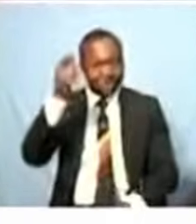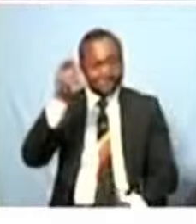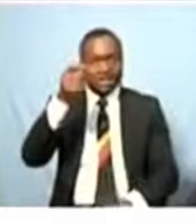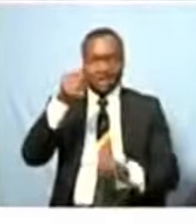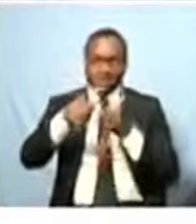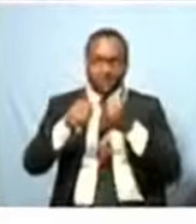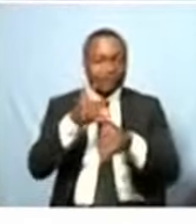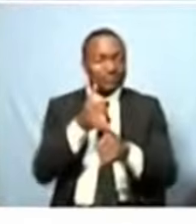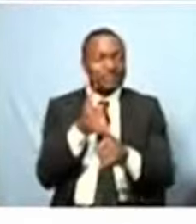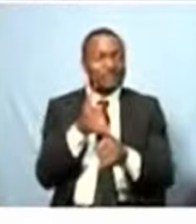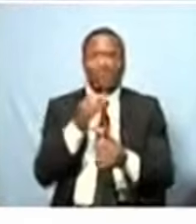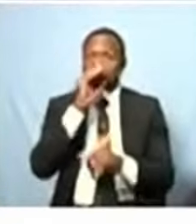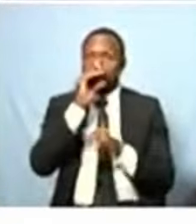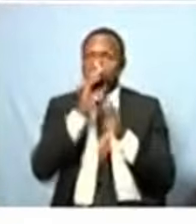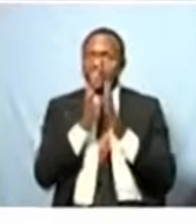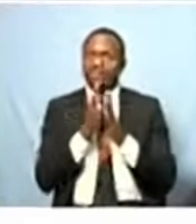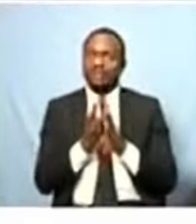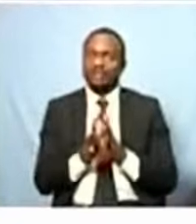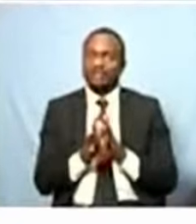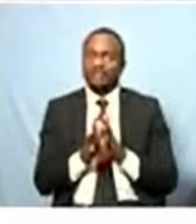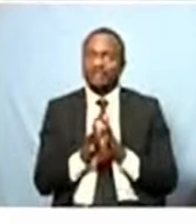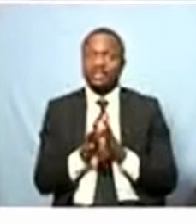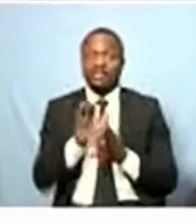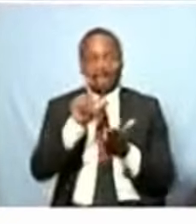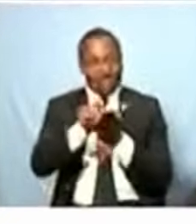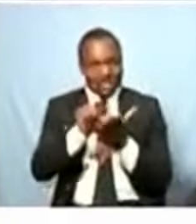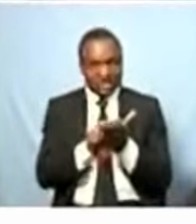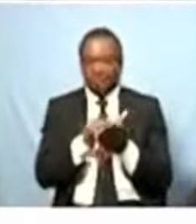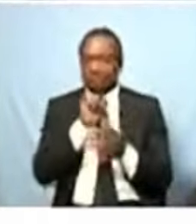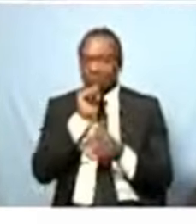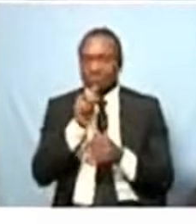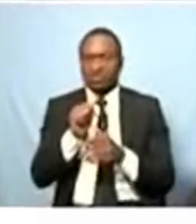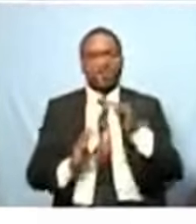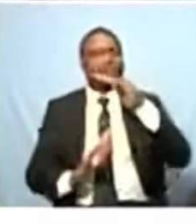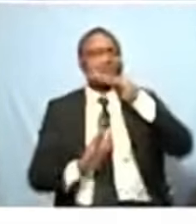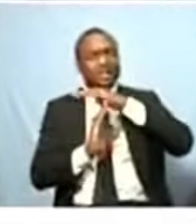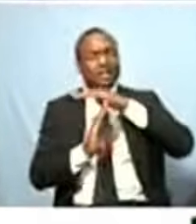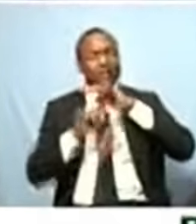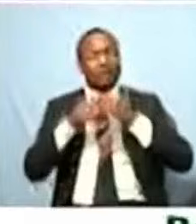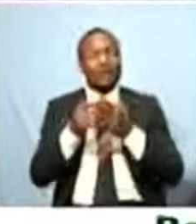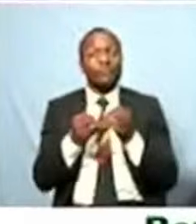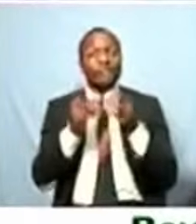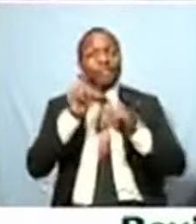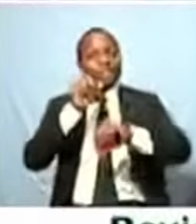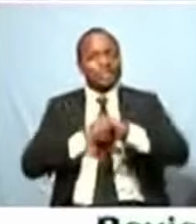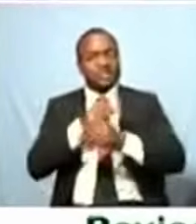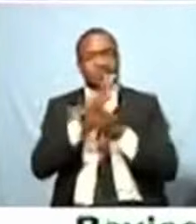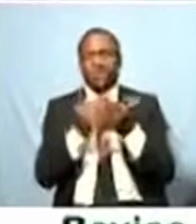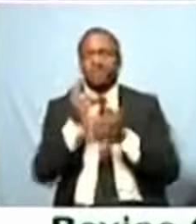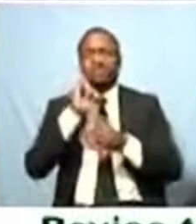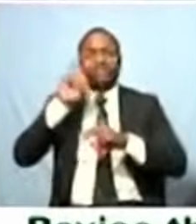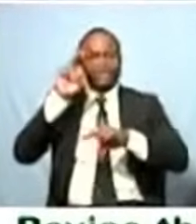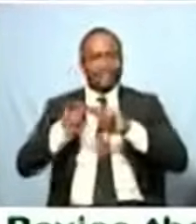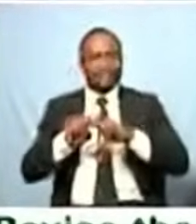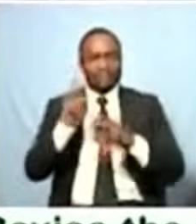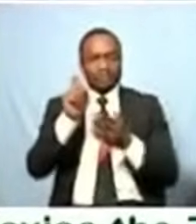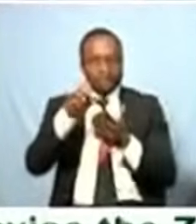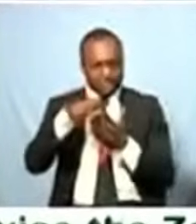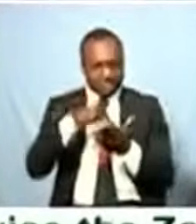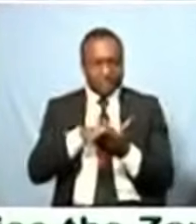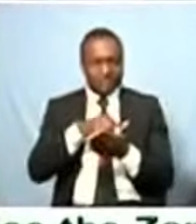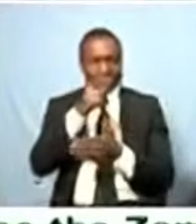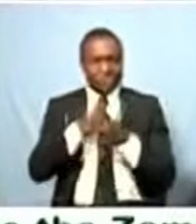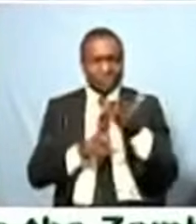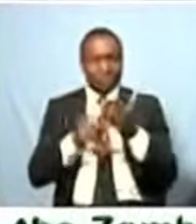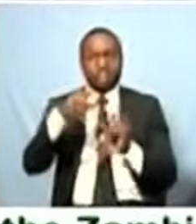South Africa, Madam Speaker, there are provisions that do not limit how many times someone should sit for exams. And what